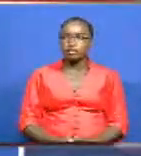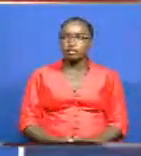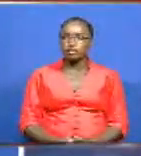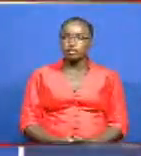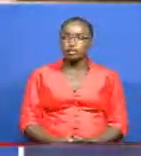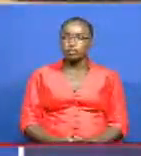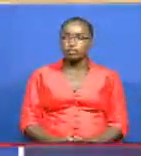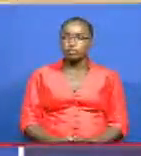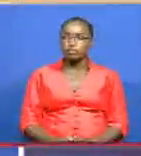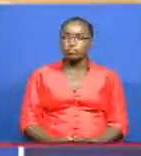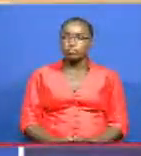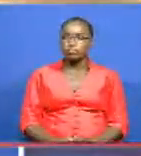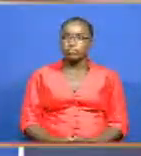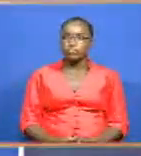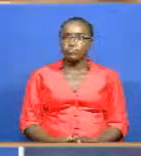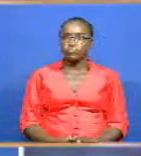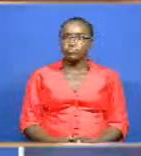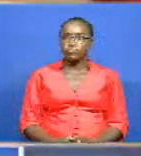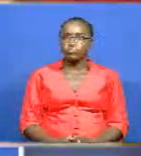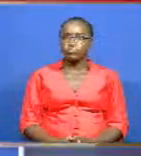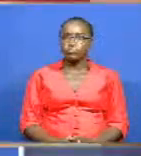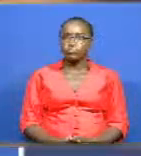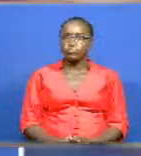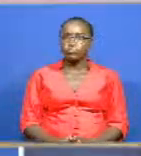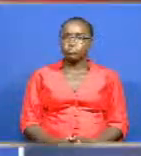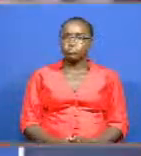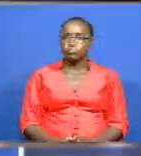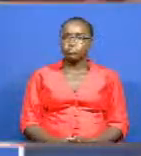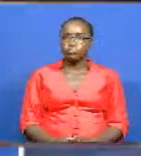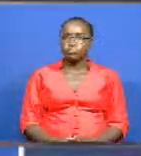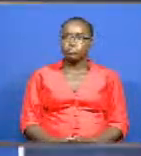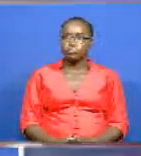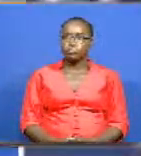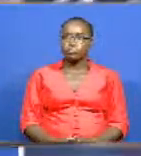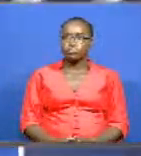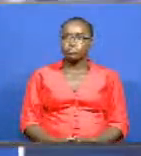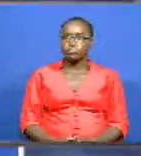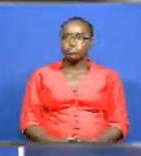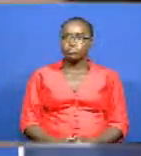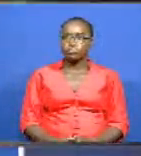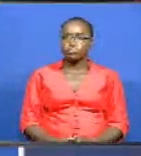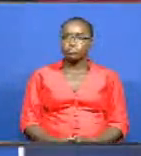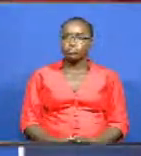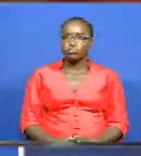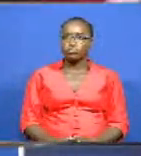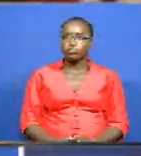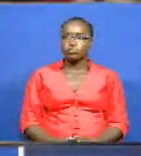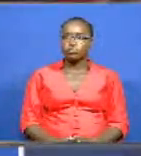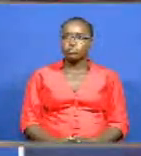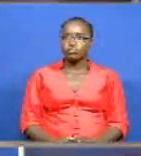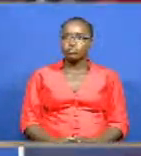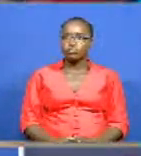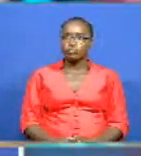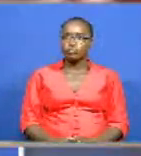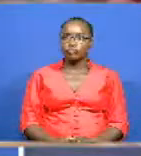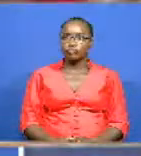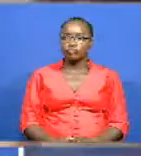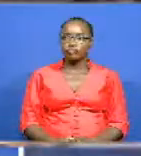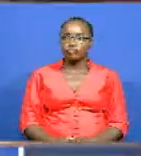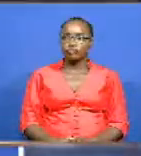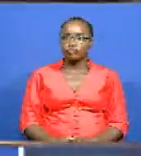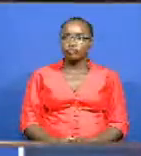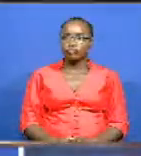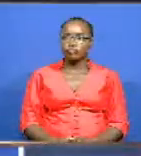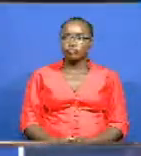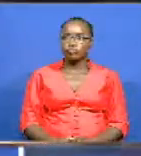Who missed the Lakers' win over the Chicago Bulls last Friday with a right adductor strain, started 9-for-9 from the floor. LeBron James